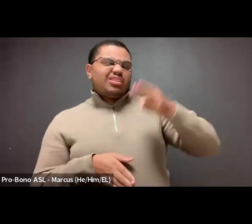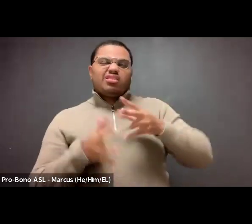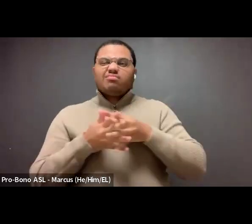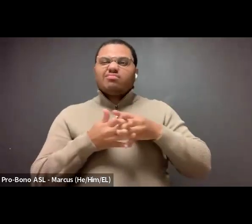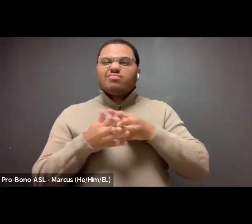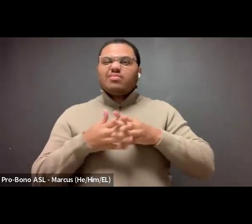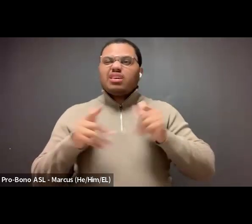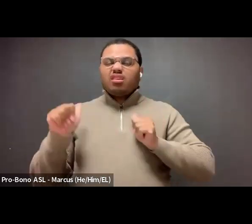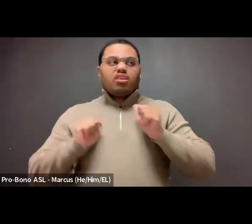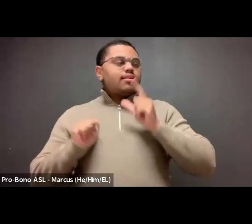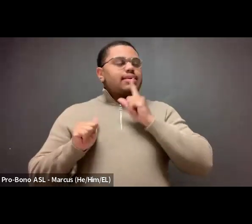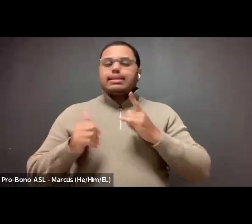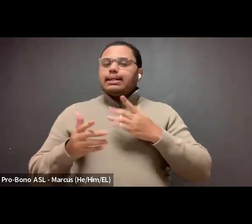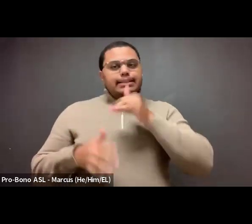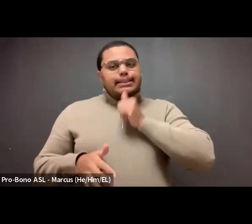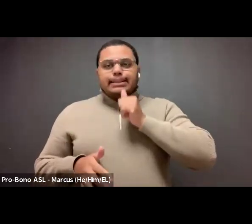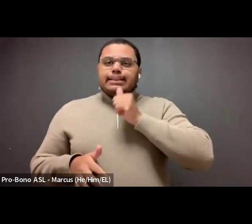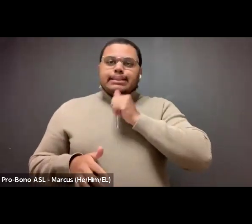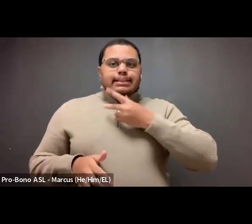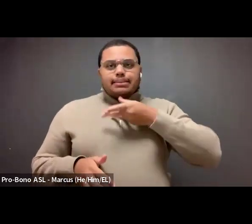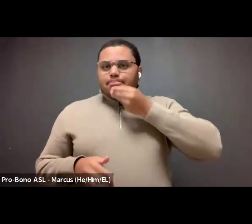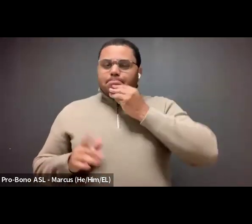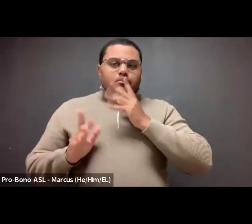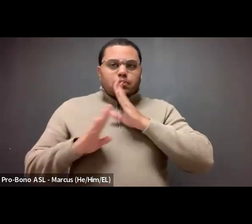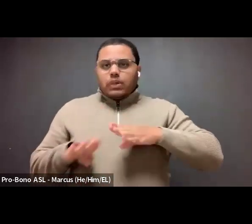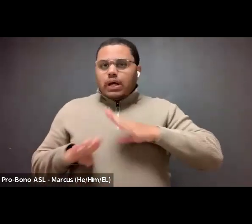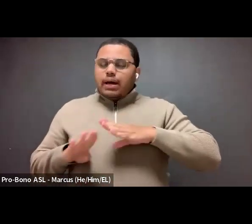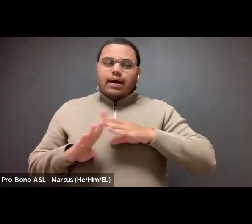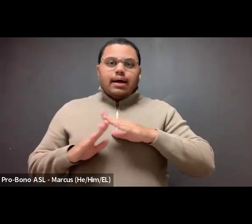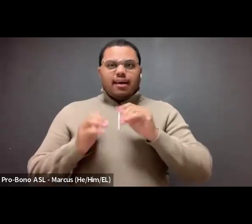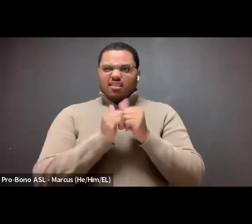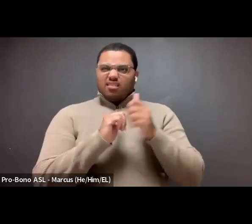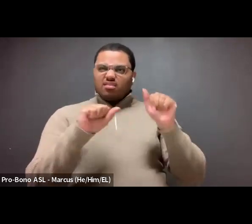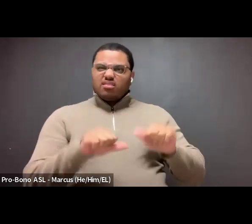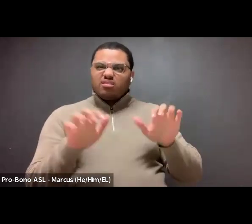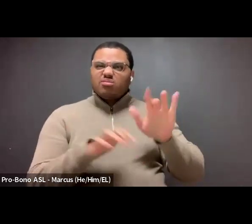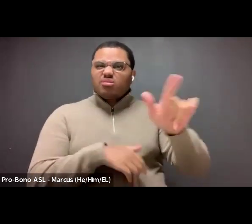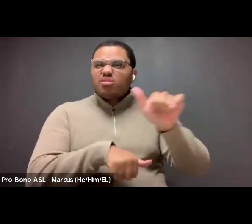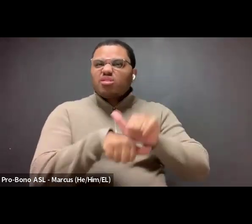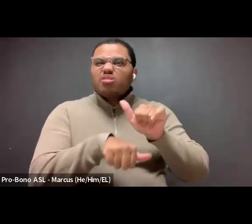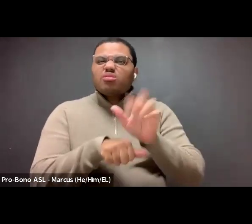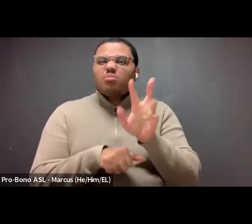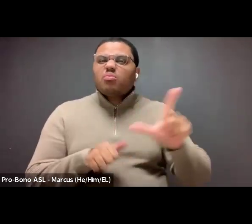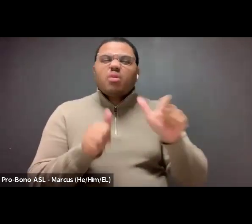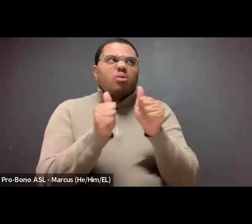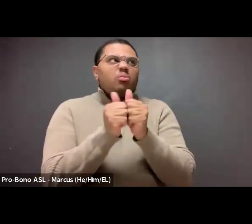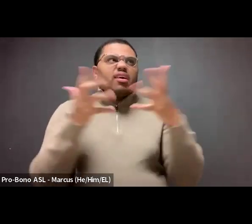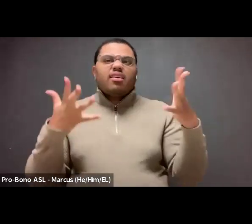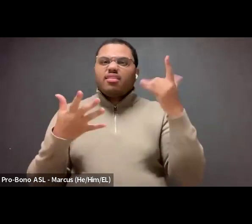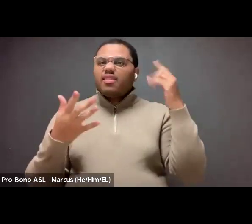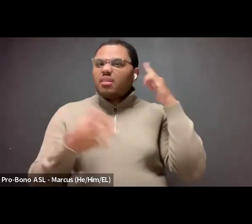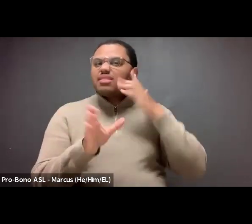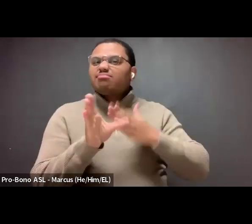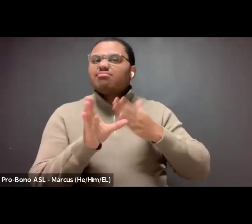up and shut up, how will they be able to do their job well without psychological distractions? Don't forget